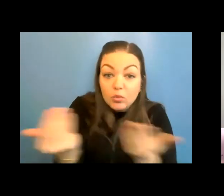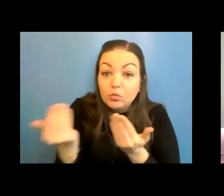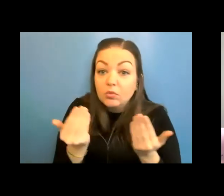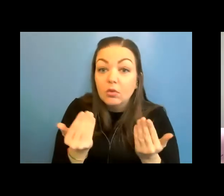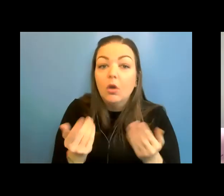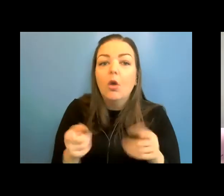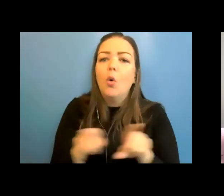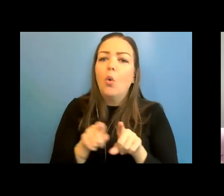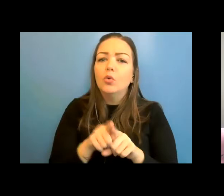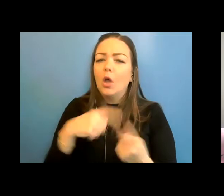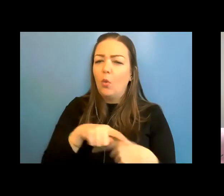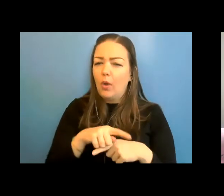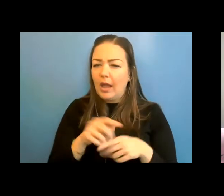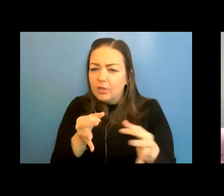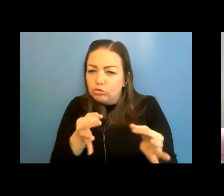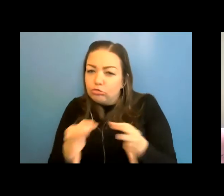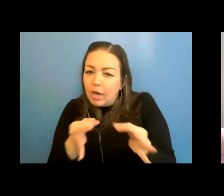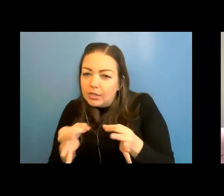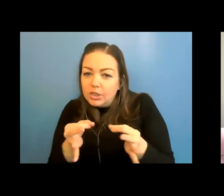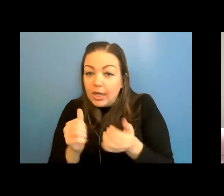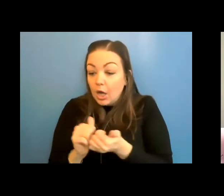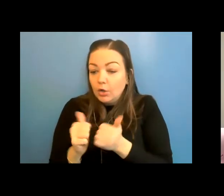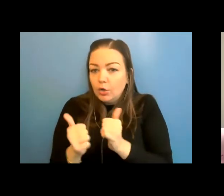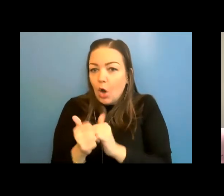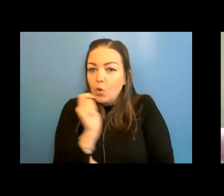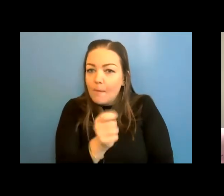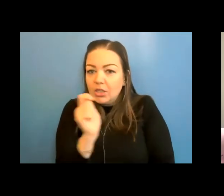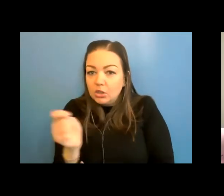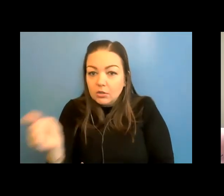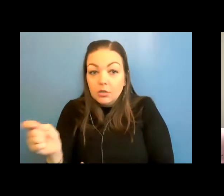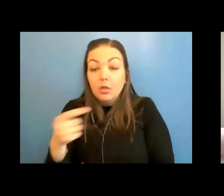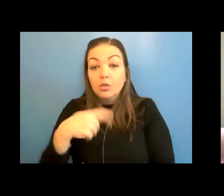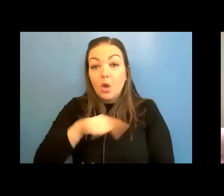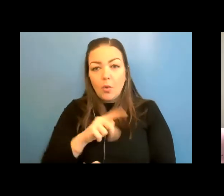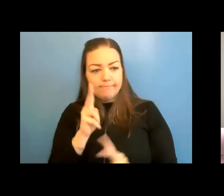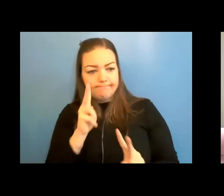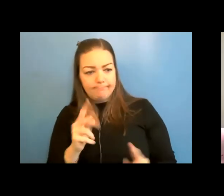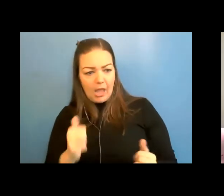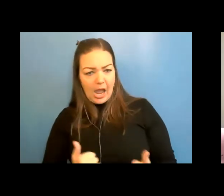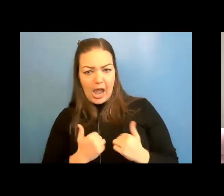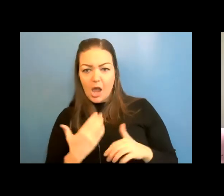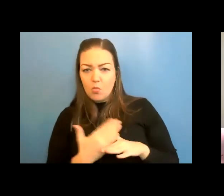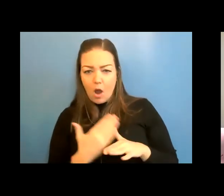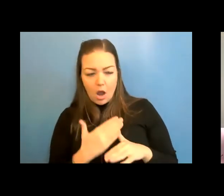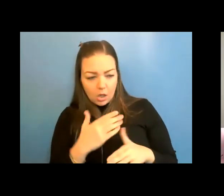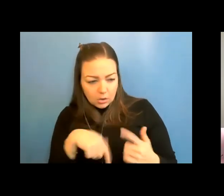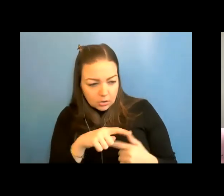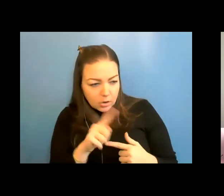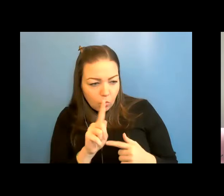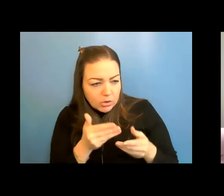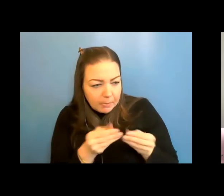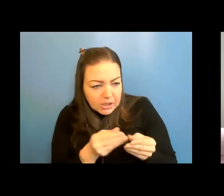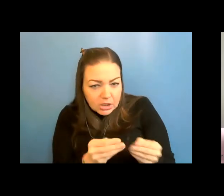strategic co-commissioning. So we look through our programme and we think, where are the gaps? Where are the bits that we're